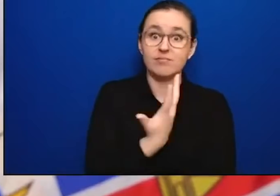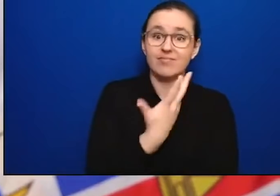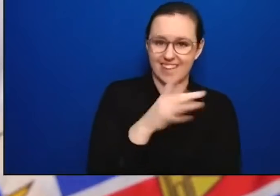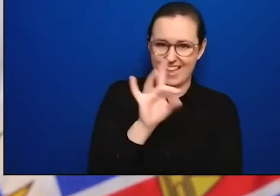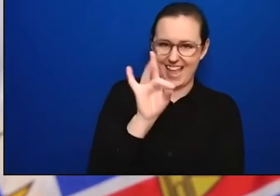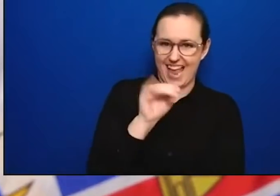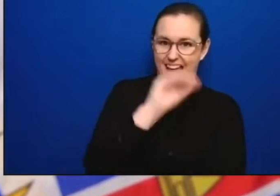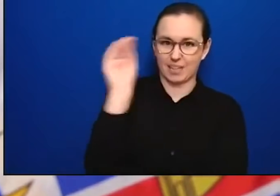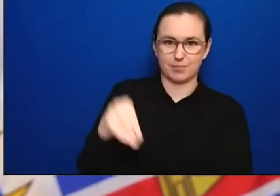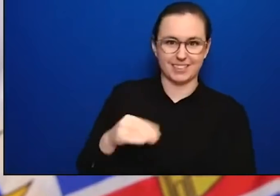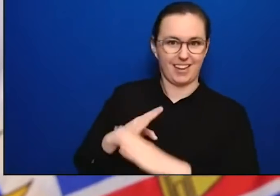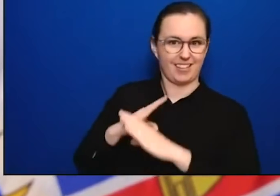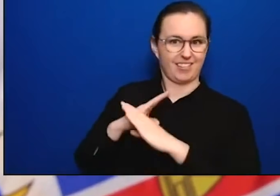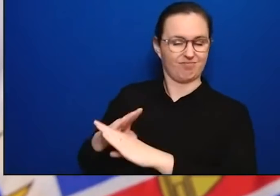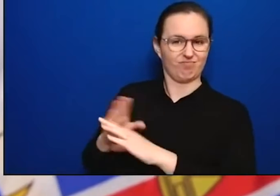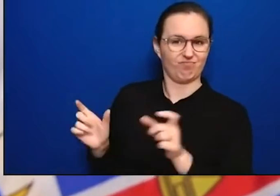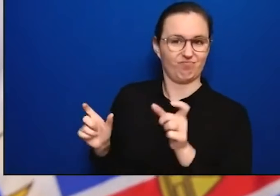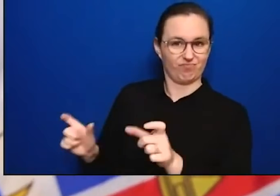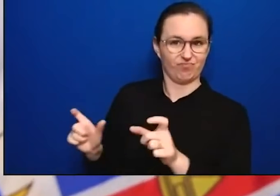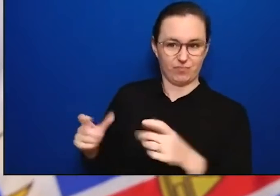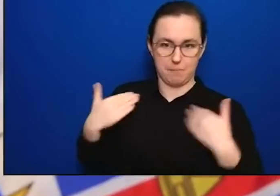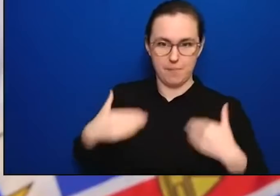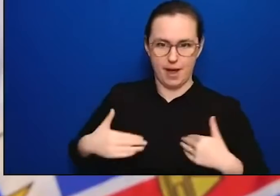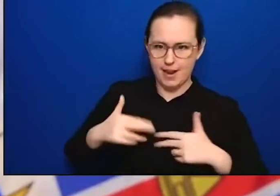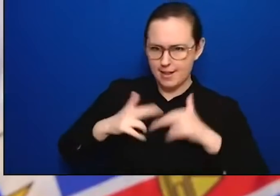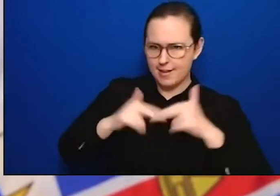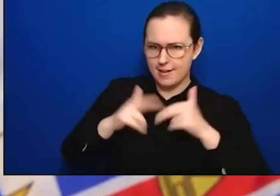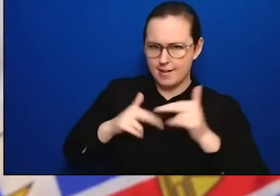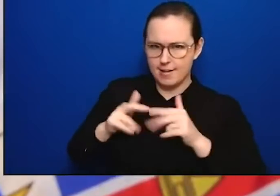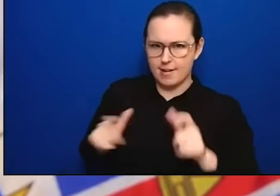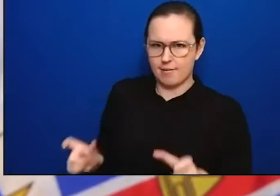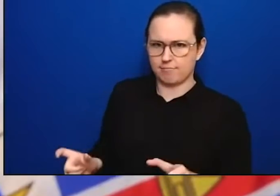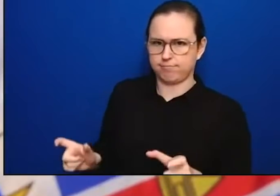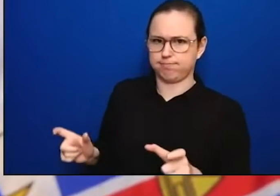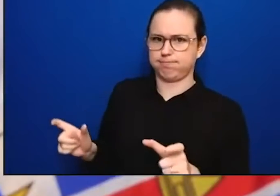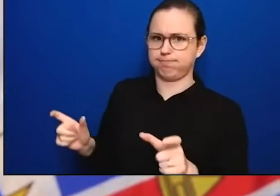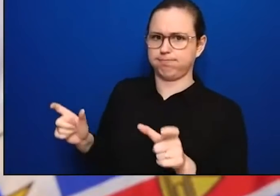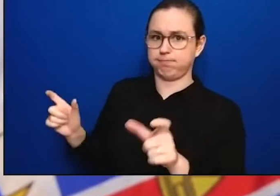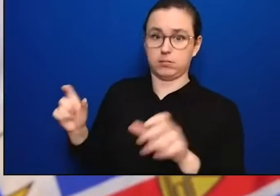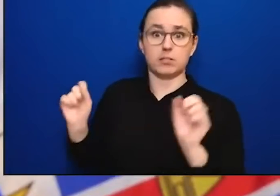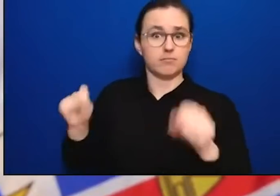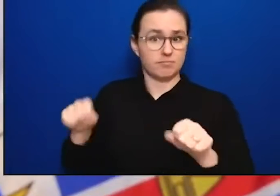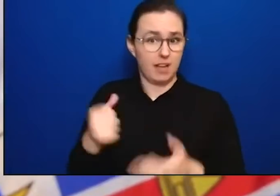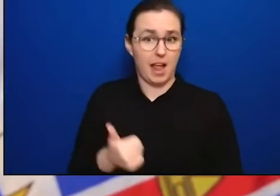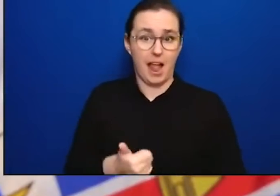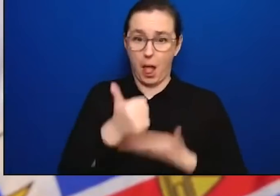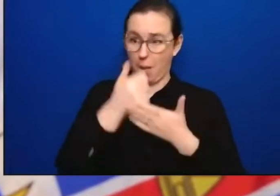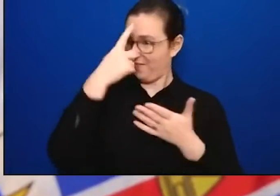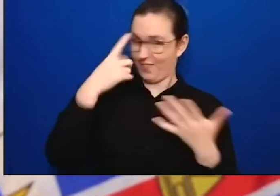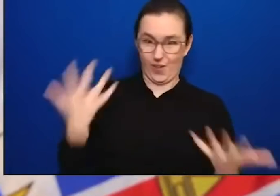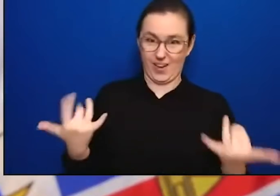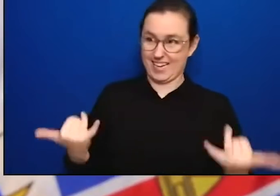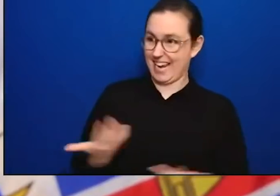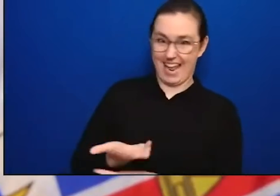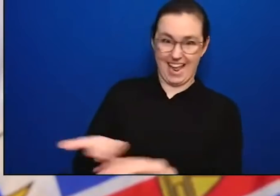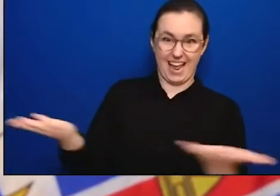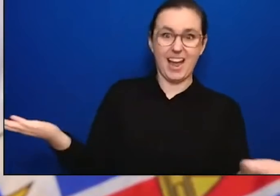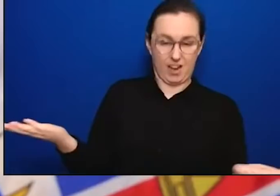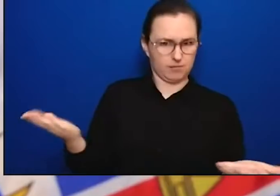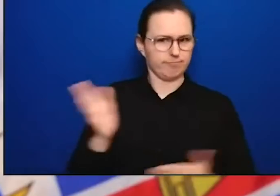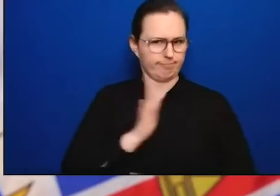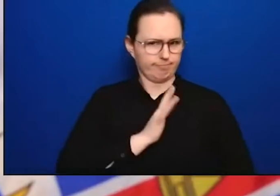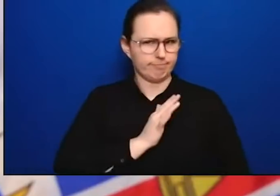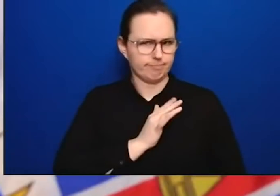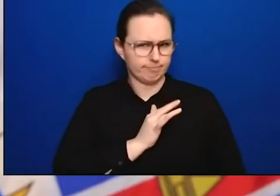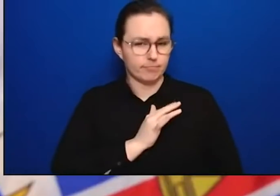protection. It's that 80% protection once you've had your immune system has started developing those antibodies, and that will